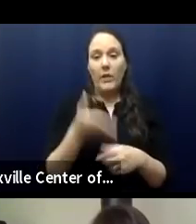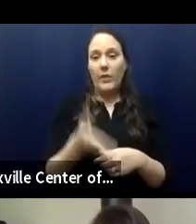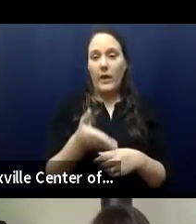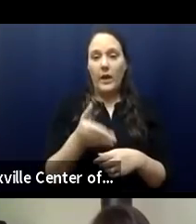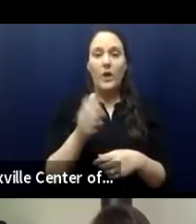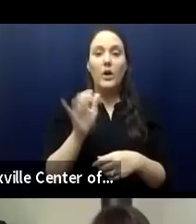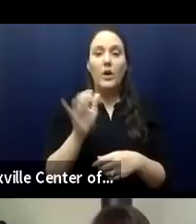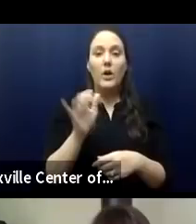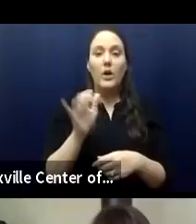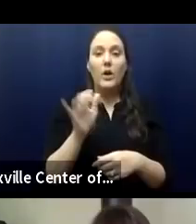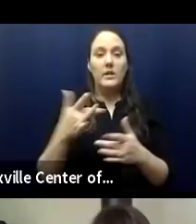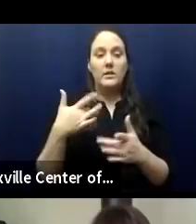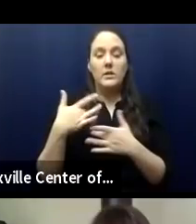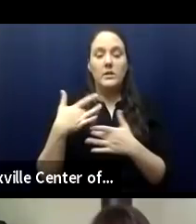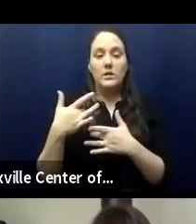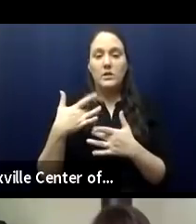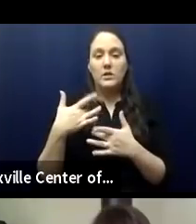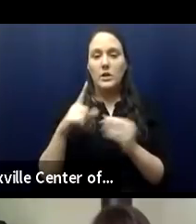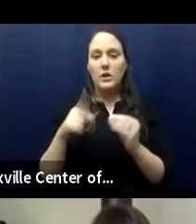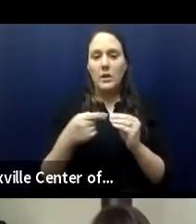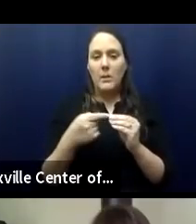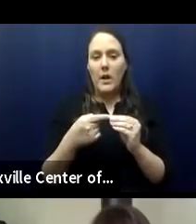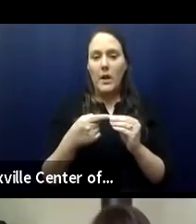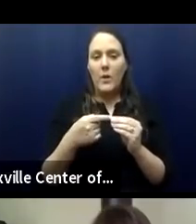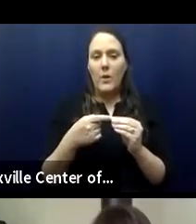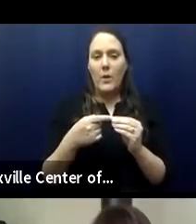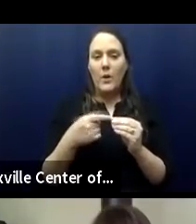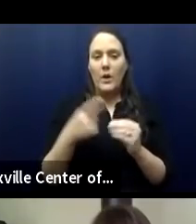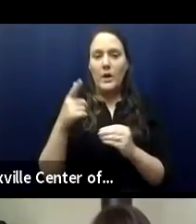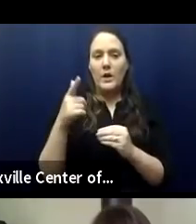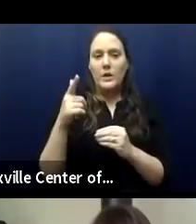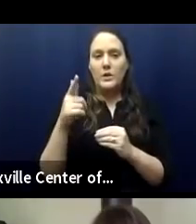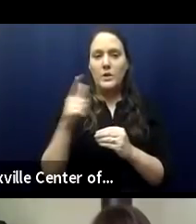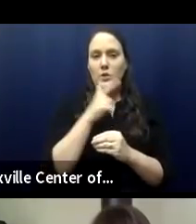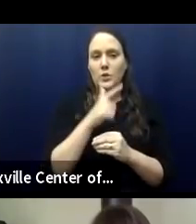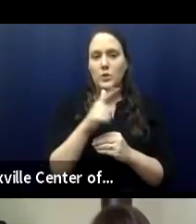the one on the 25 and under